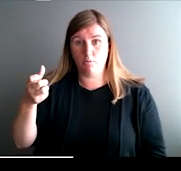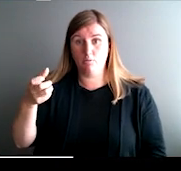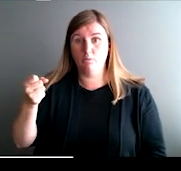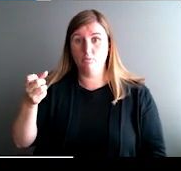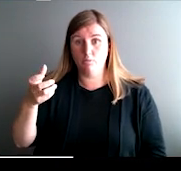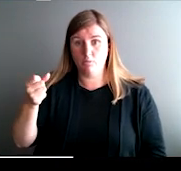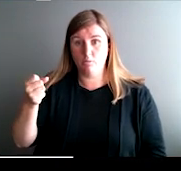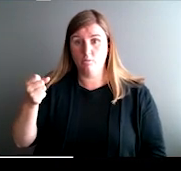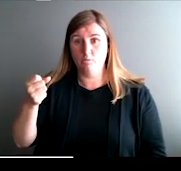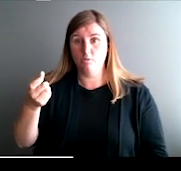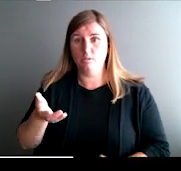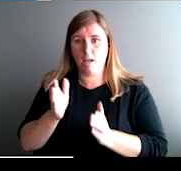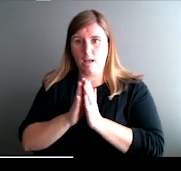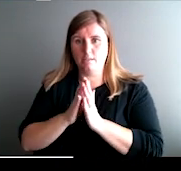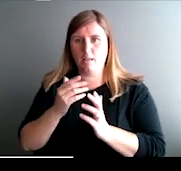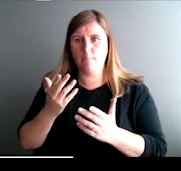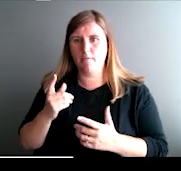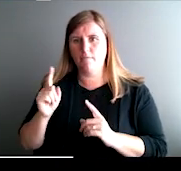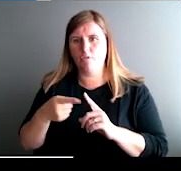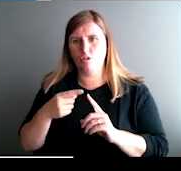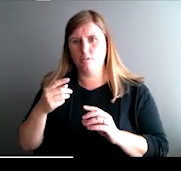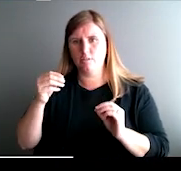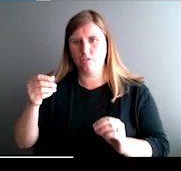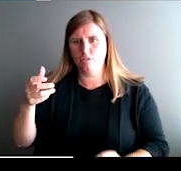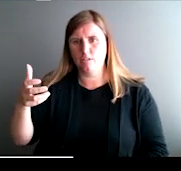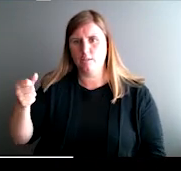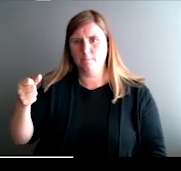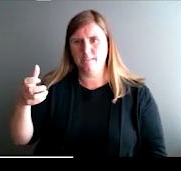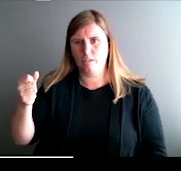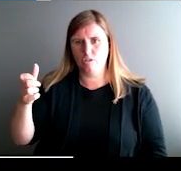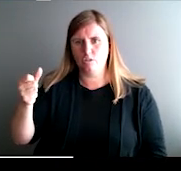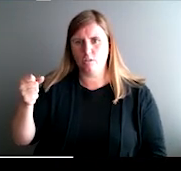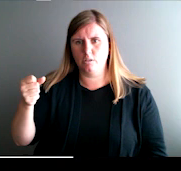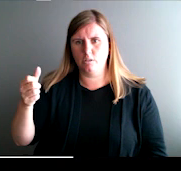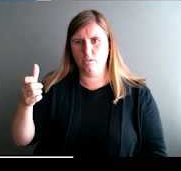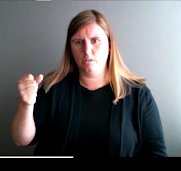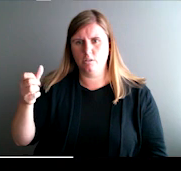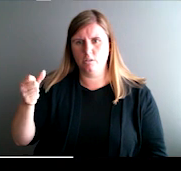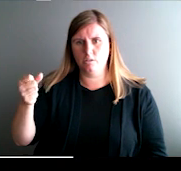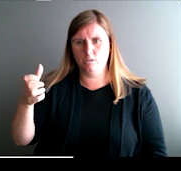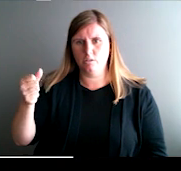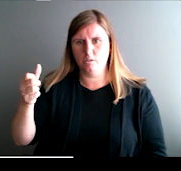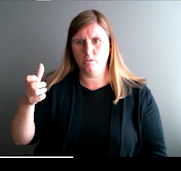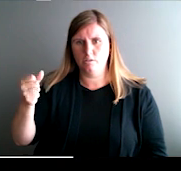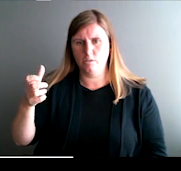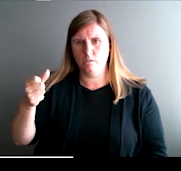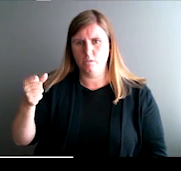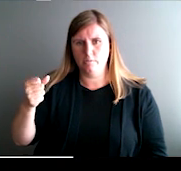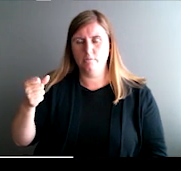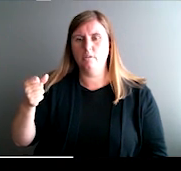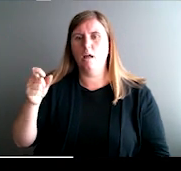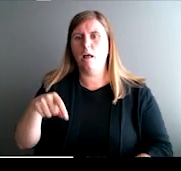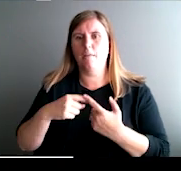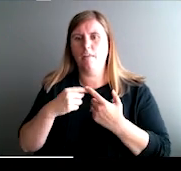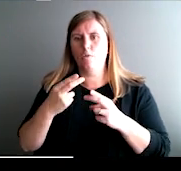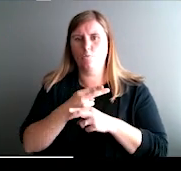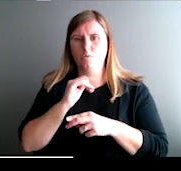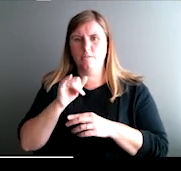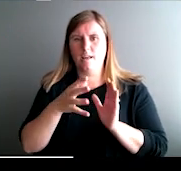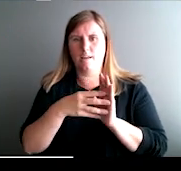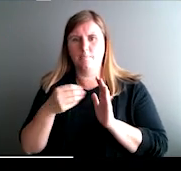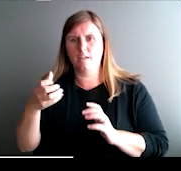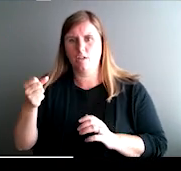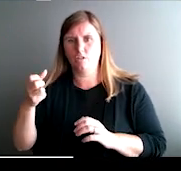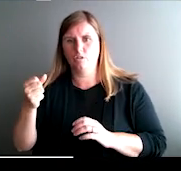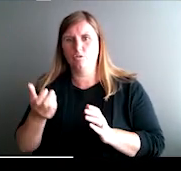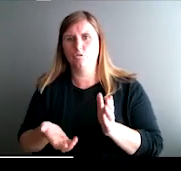it, I might first teach the imitation, do this, and then use that imitation to